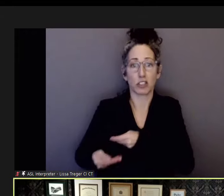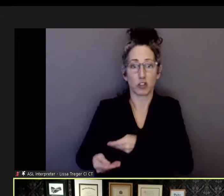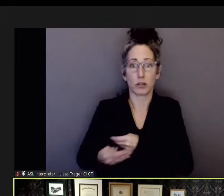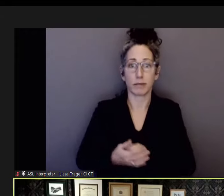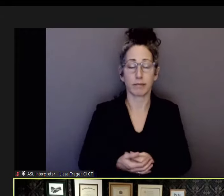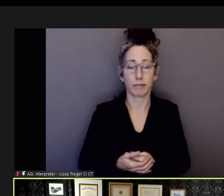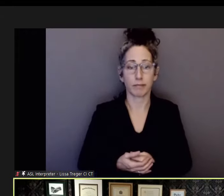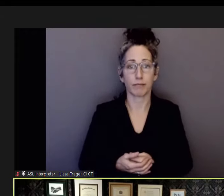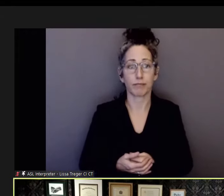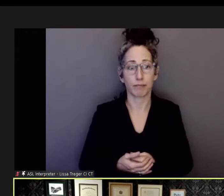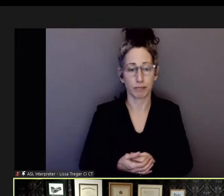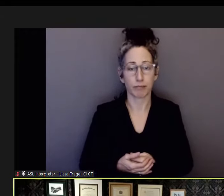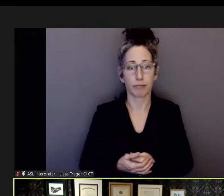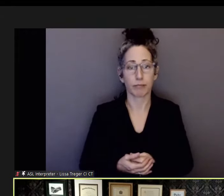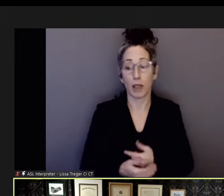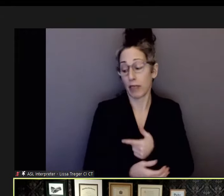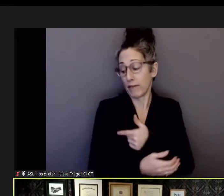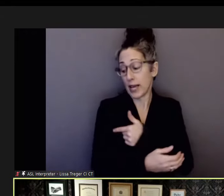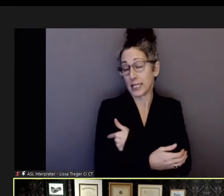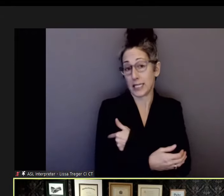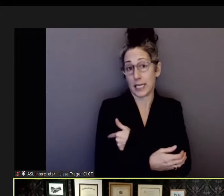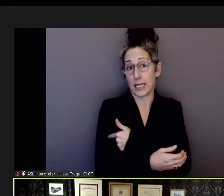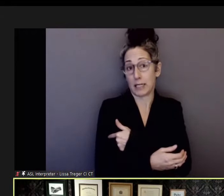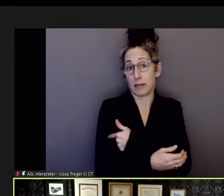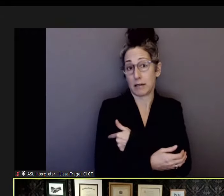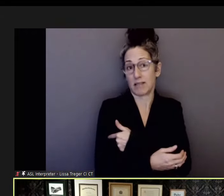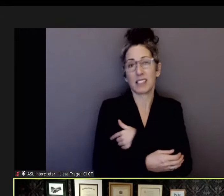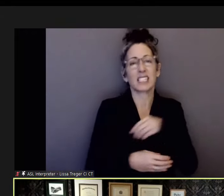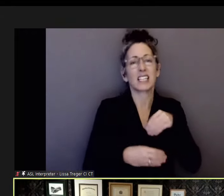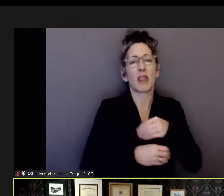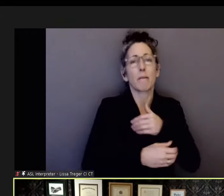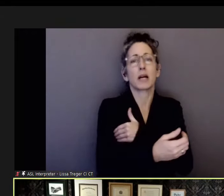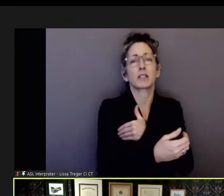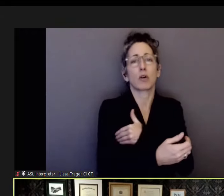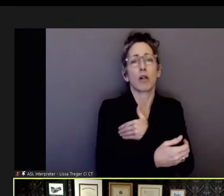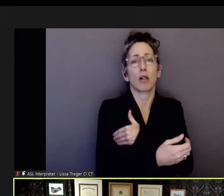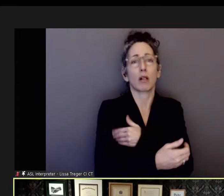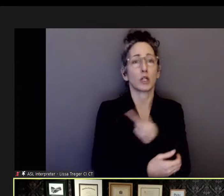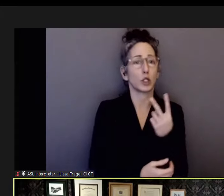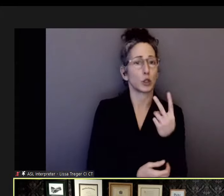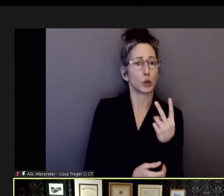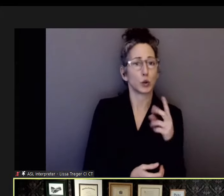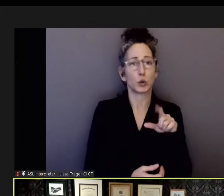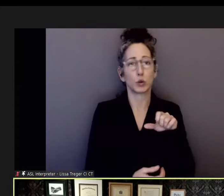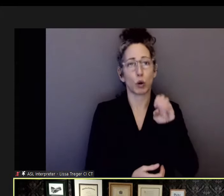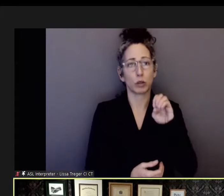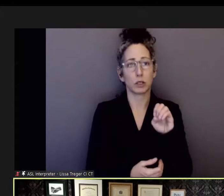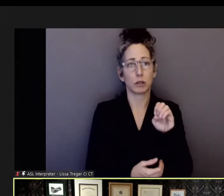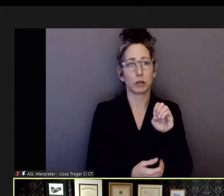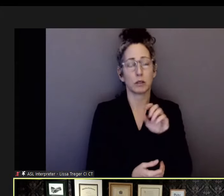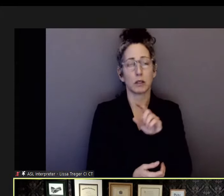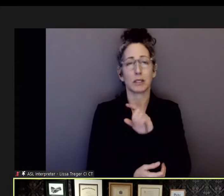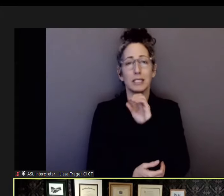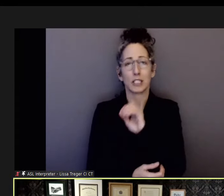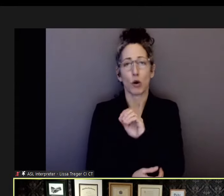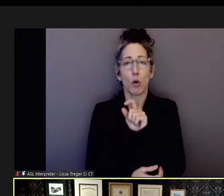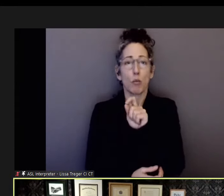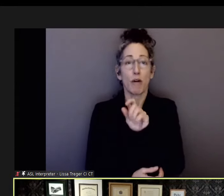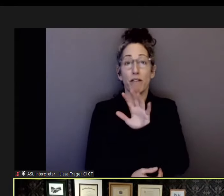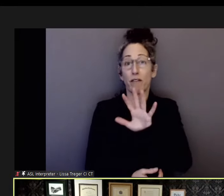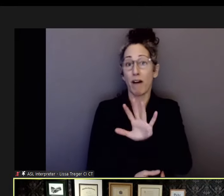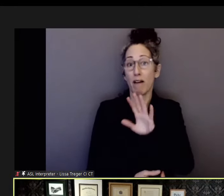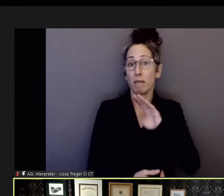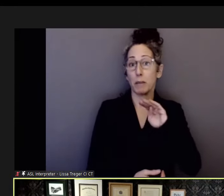is administered intramuscularly as a series of 2 doses, 0.15 milliliters, or 0.5 milliliters, 1